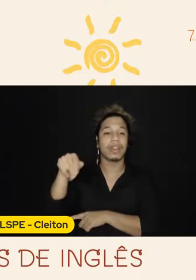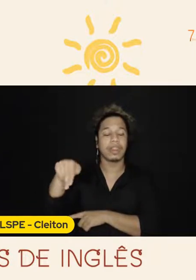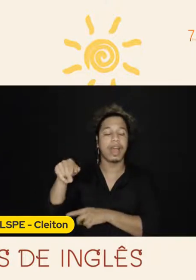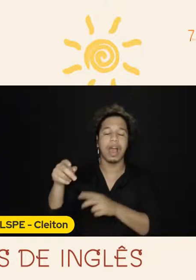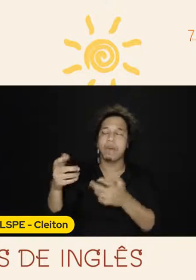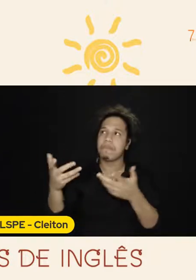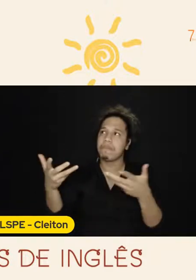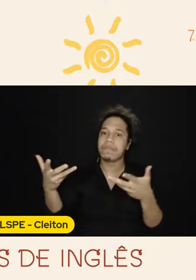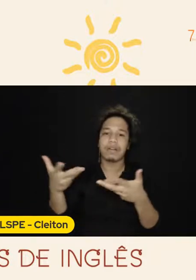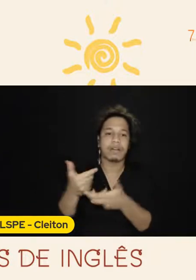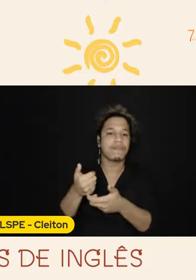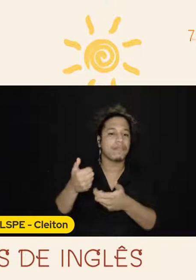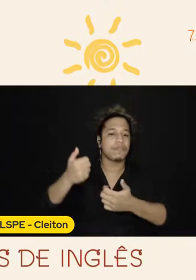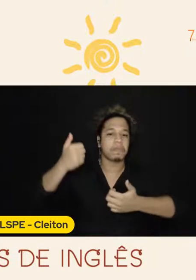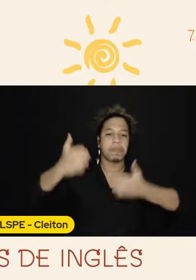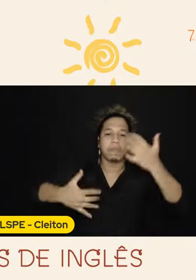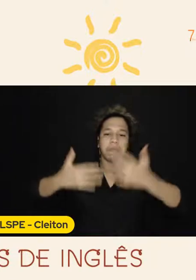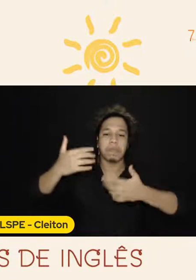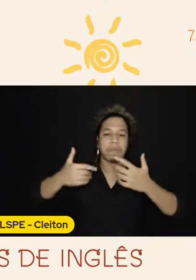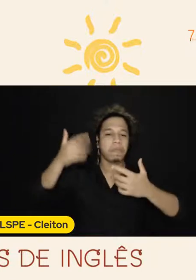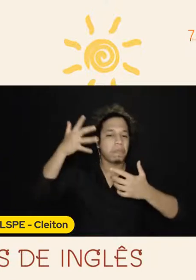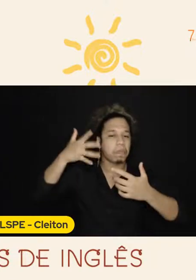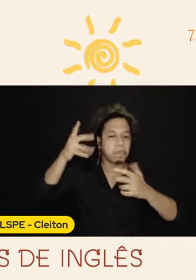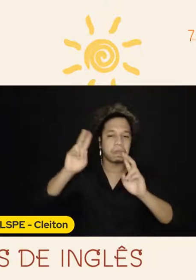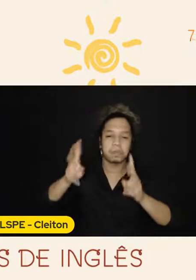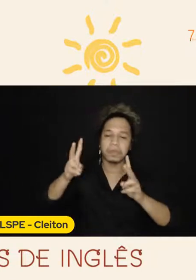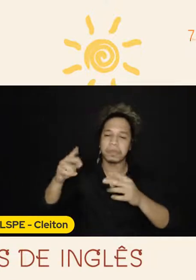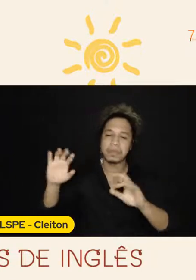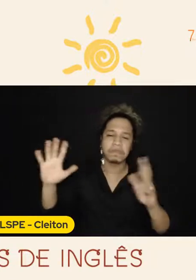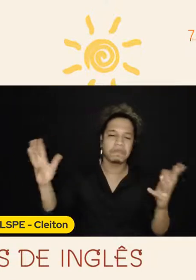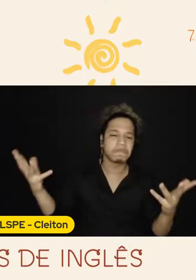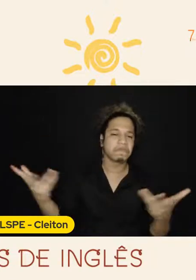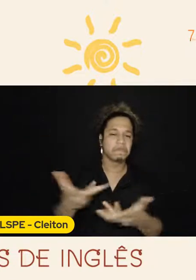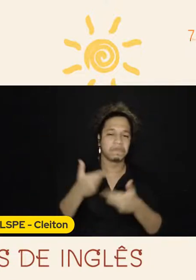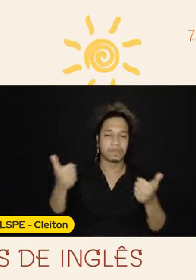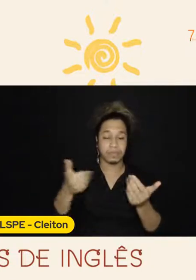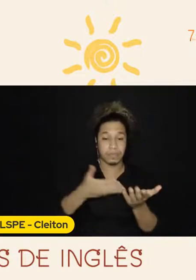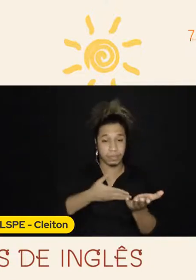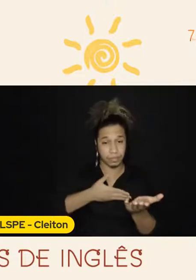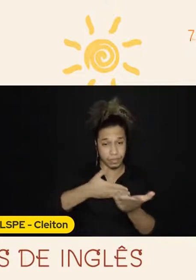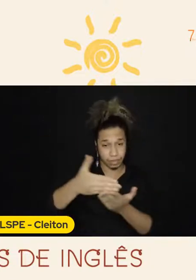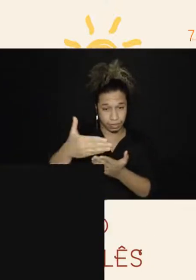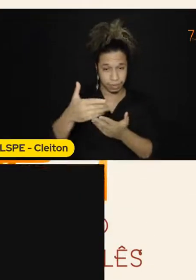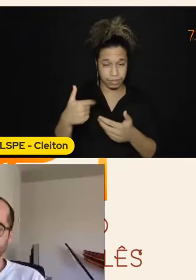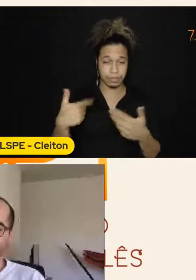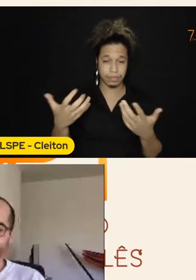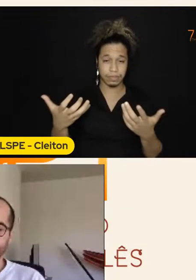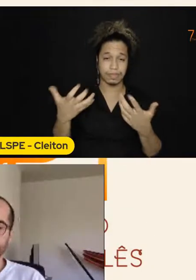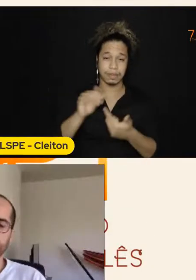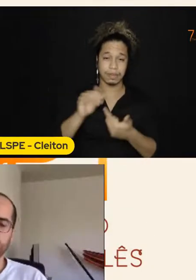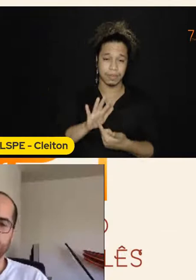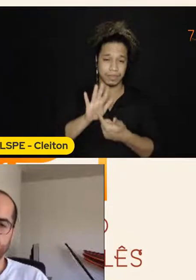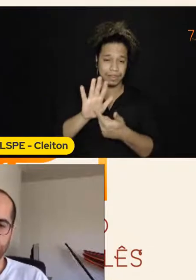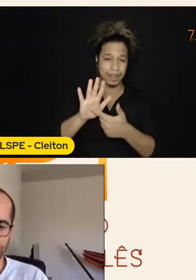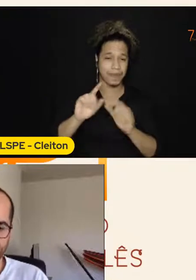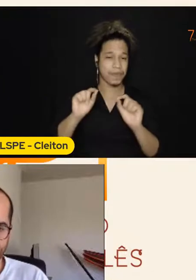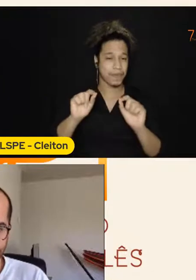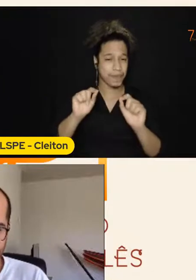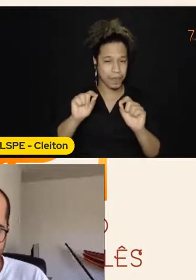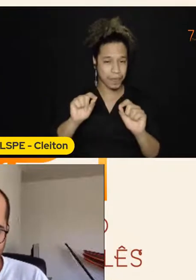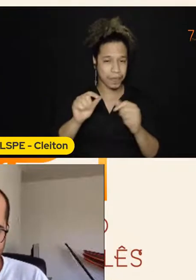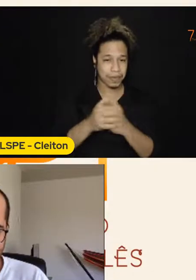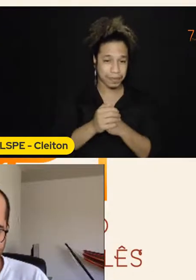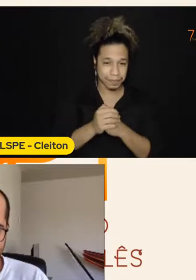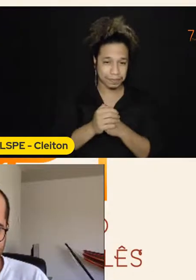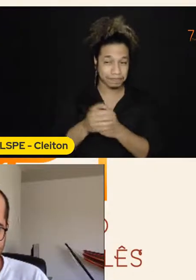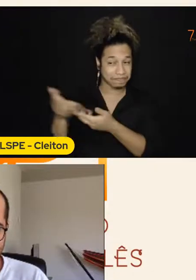amazing. And to start, I'd like to present our